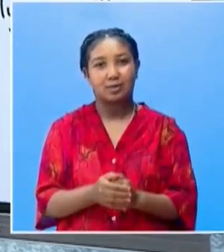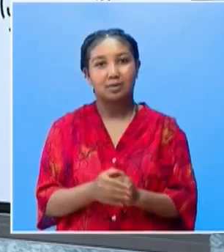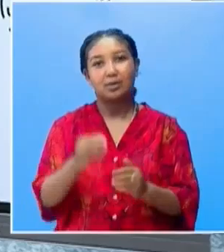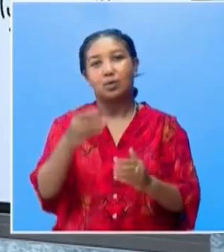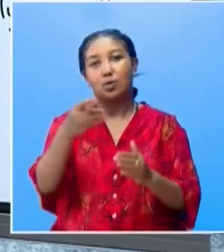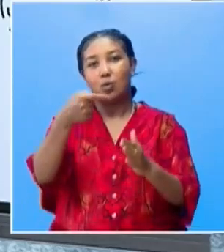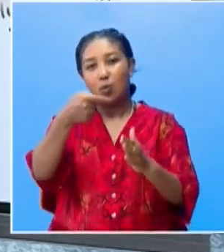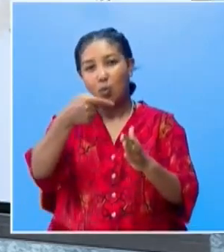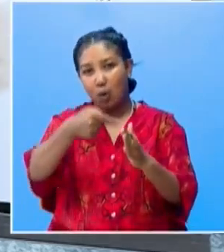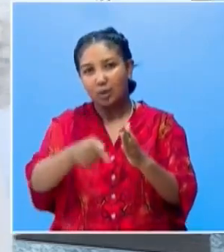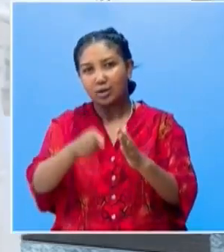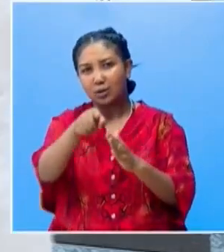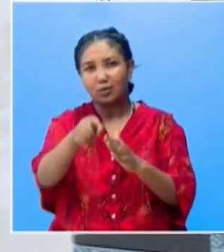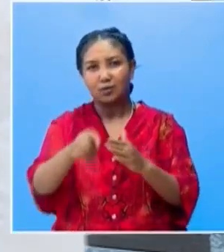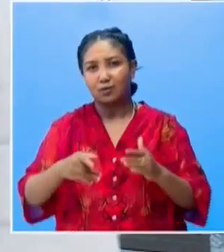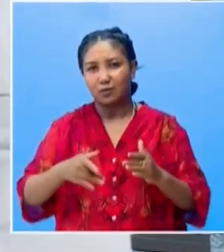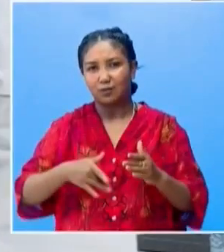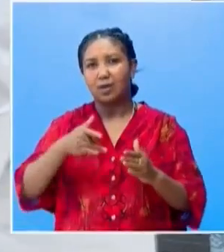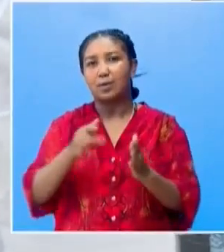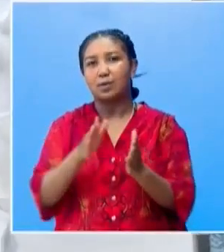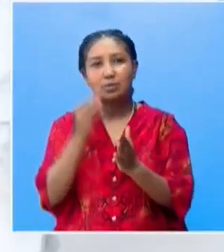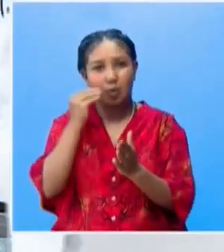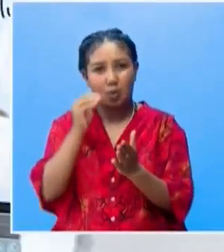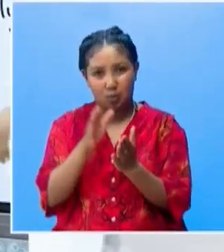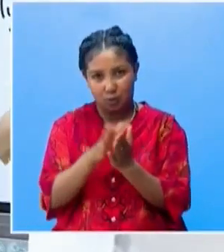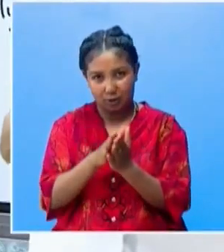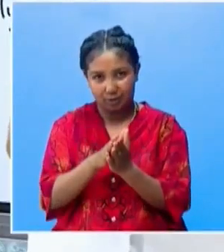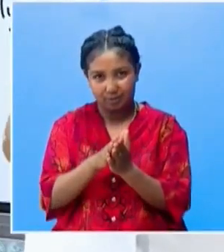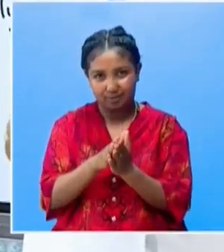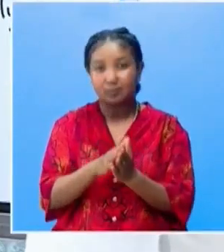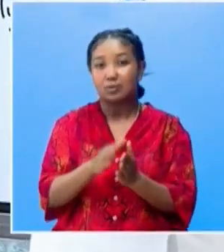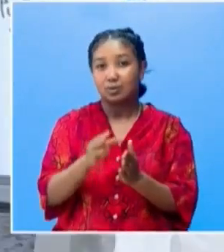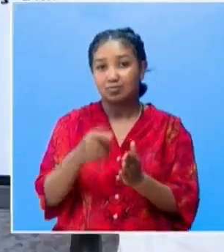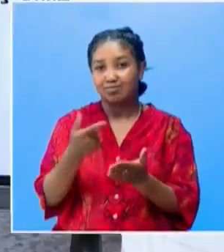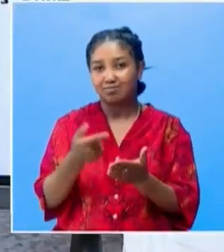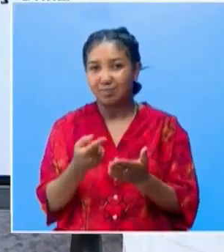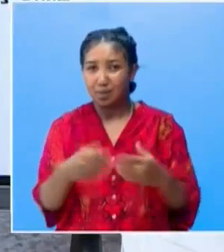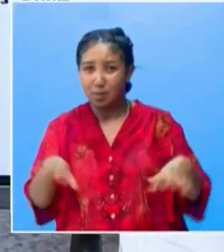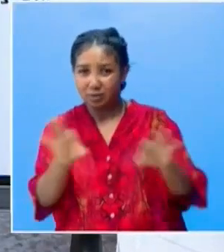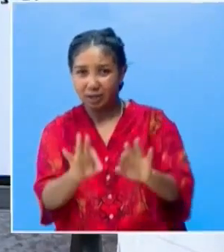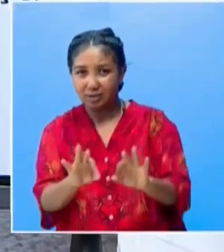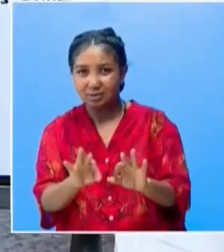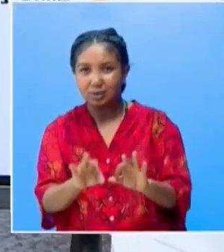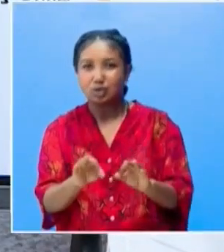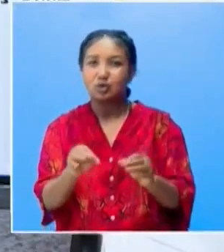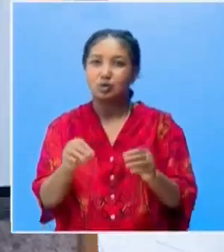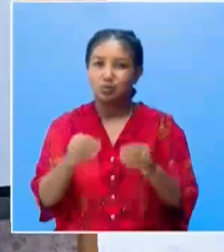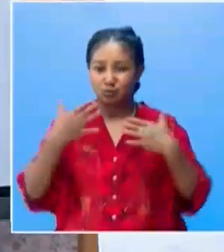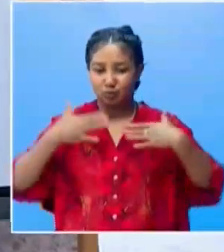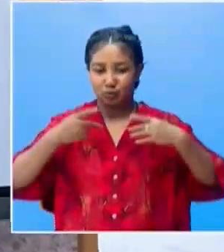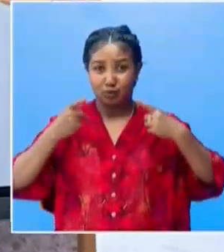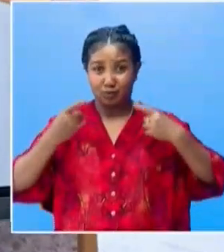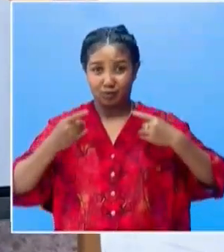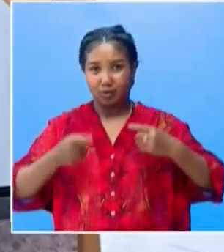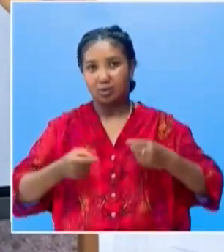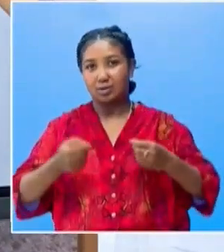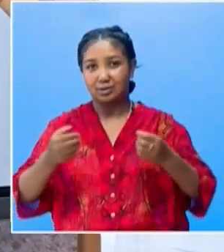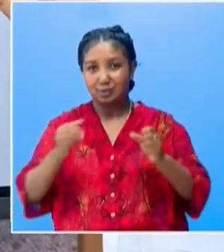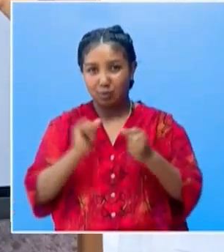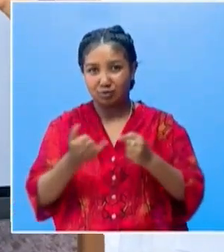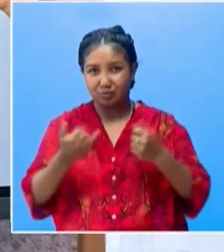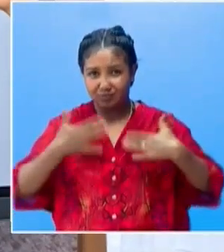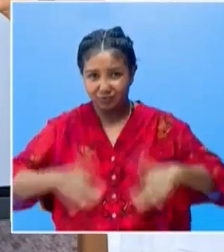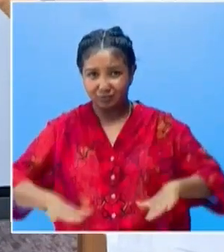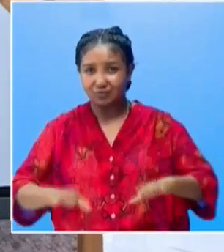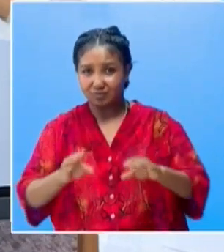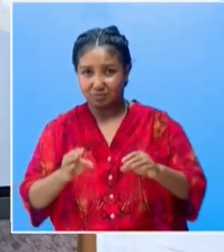feel about the homework? Yeah? Would you say it is important to wear sports suit or jeans, you